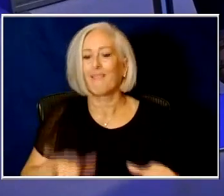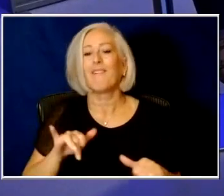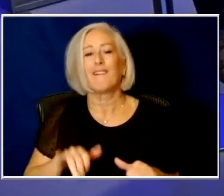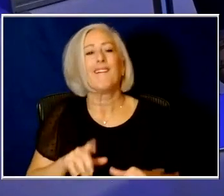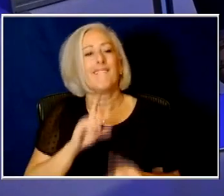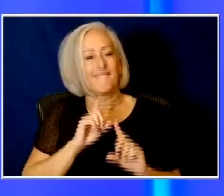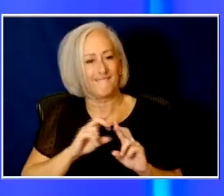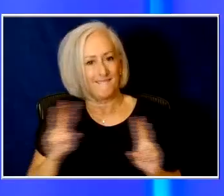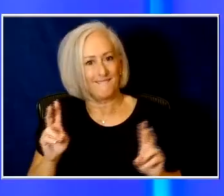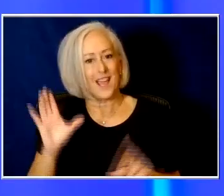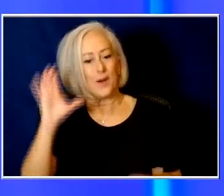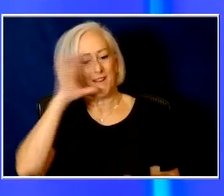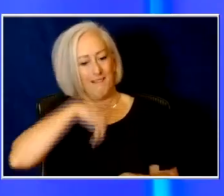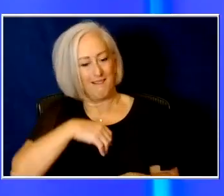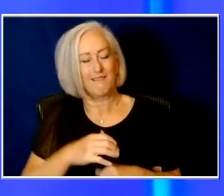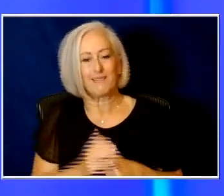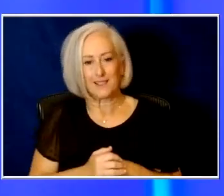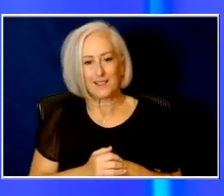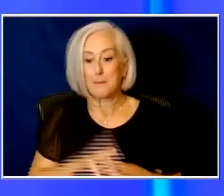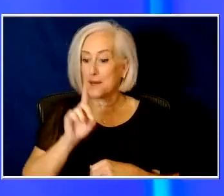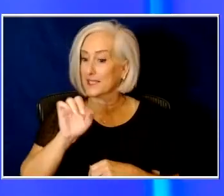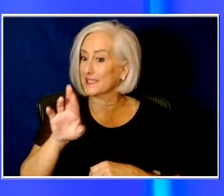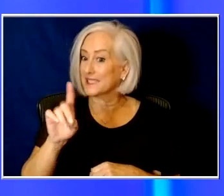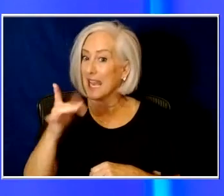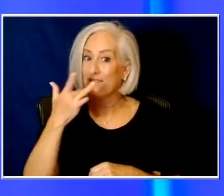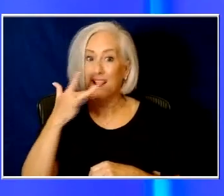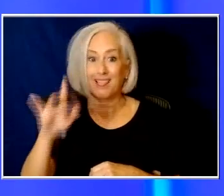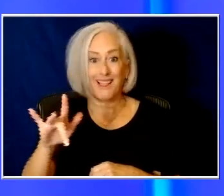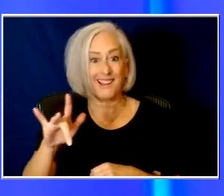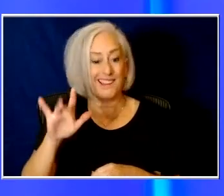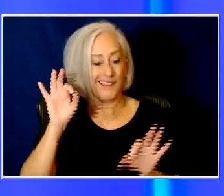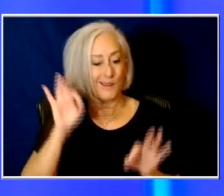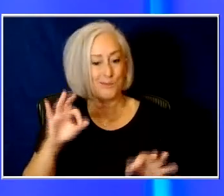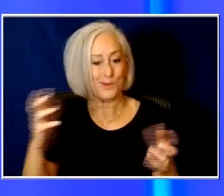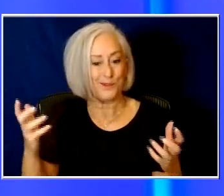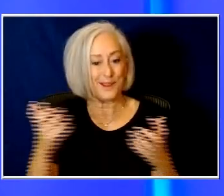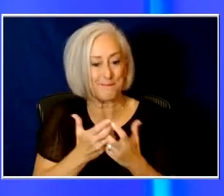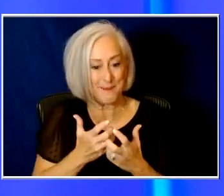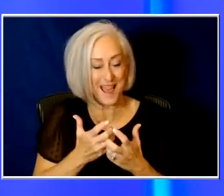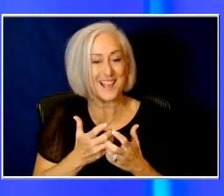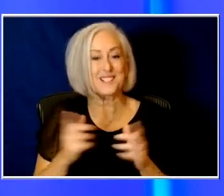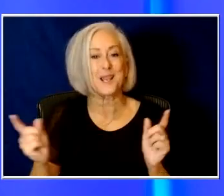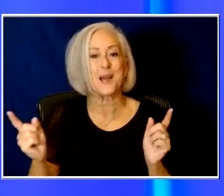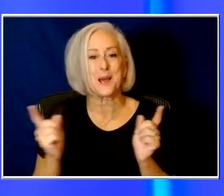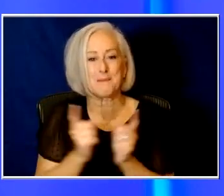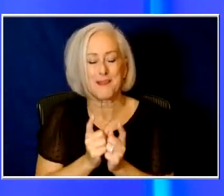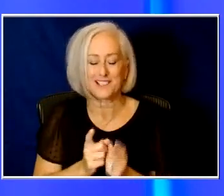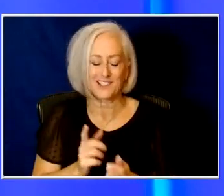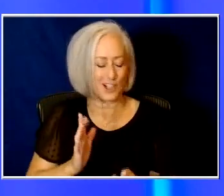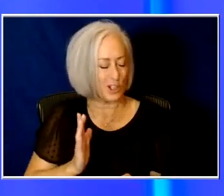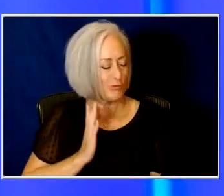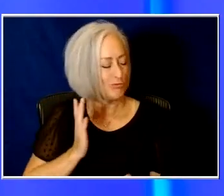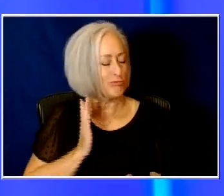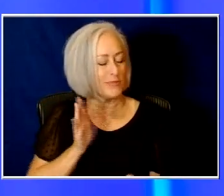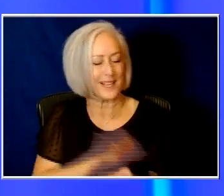But David was lucky. He had this match, and lucky to have met such a fine young man,